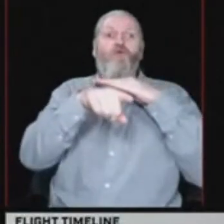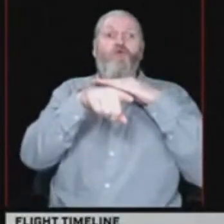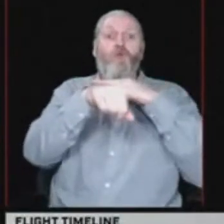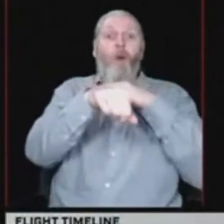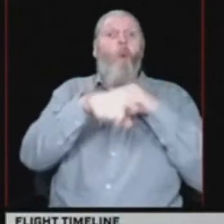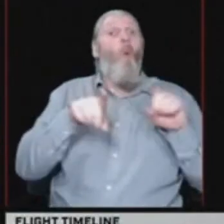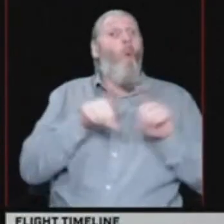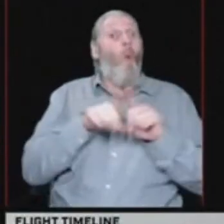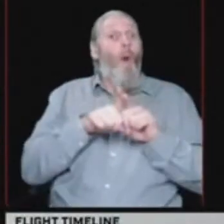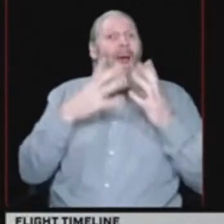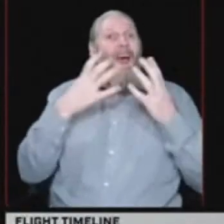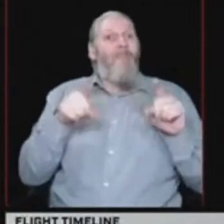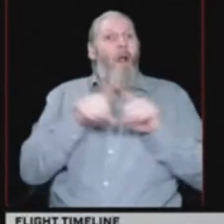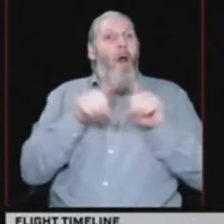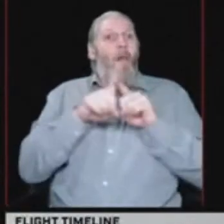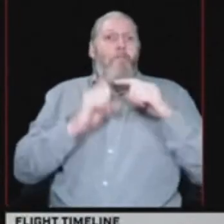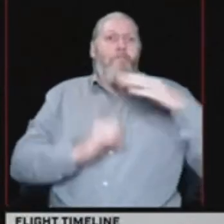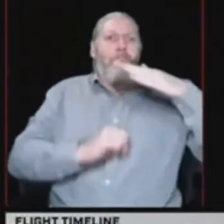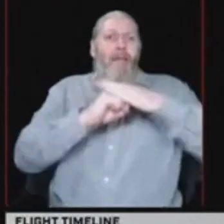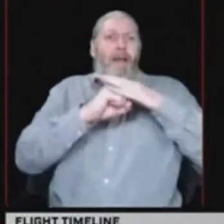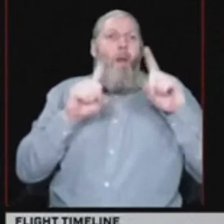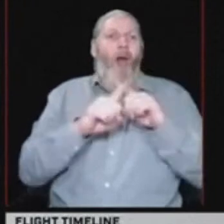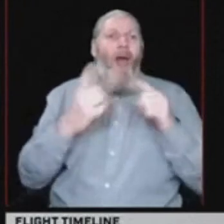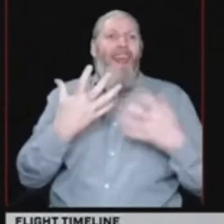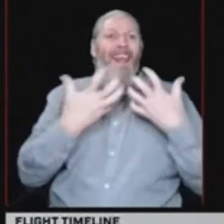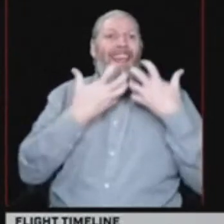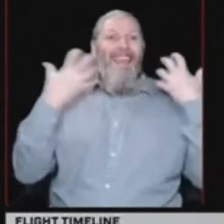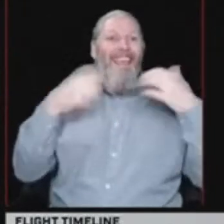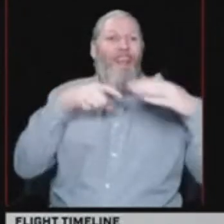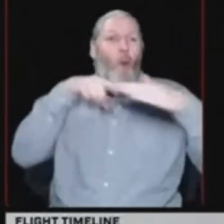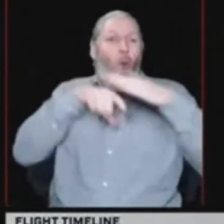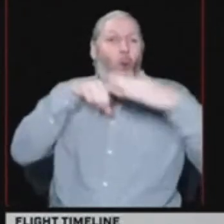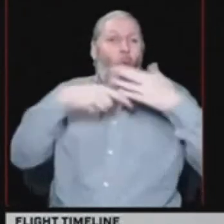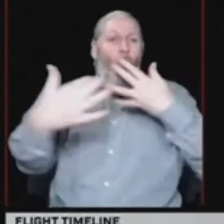maximum heat, aerodynamic heat heating.